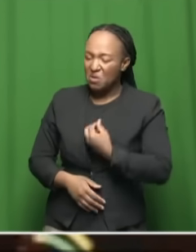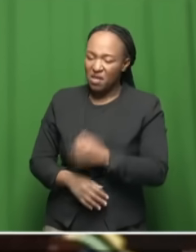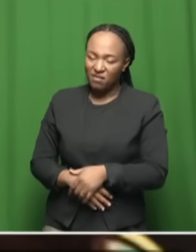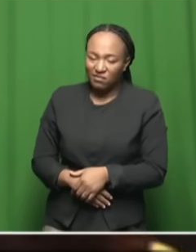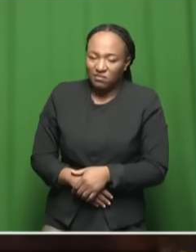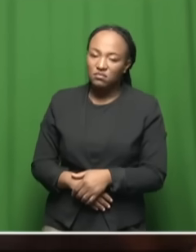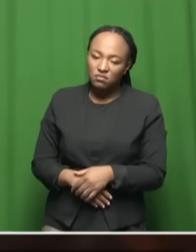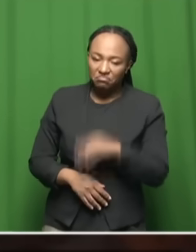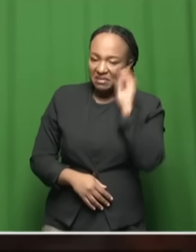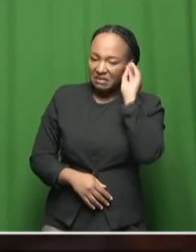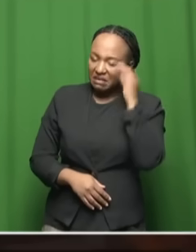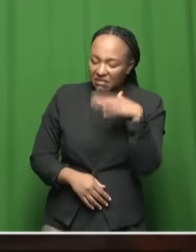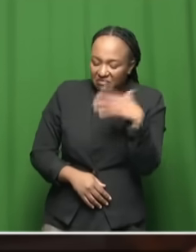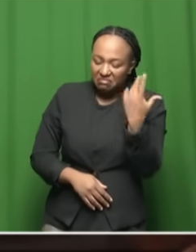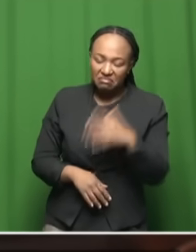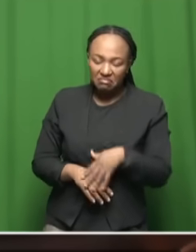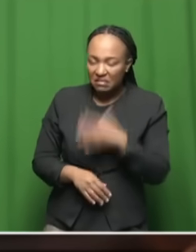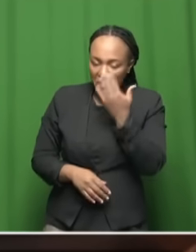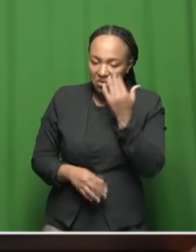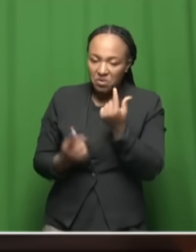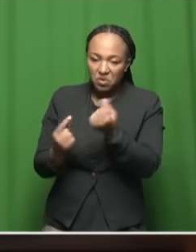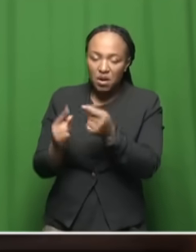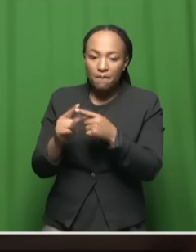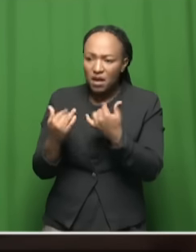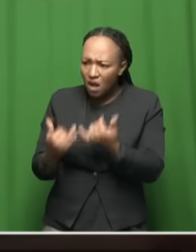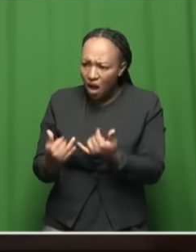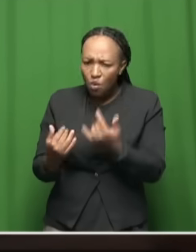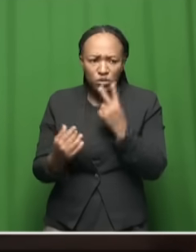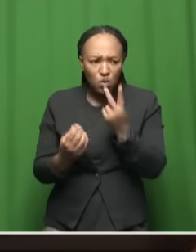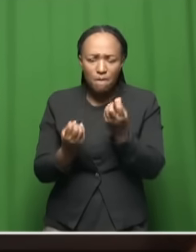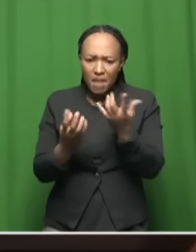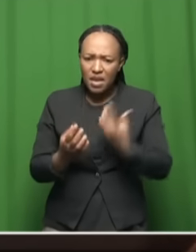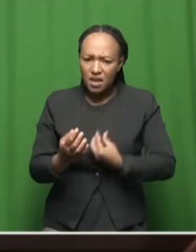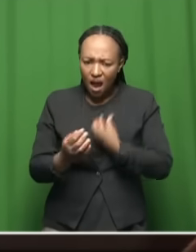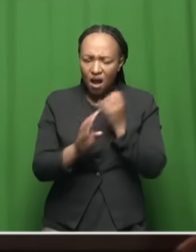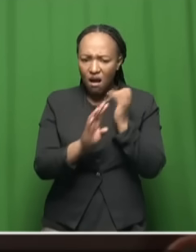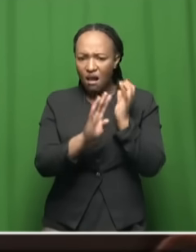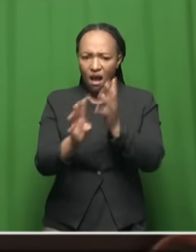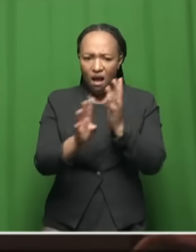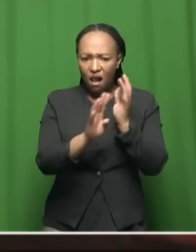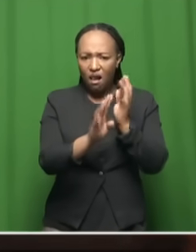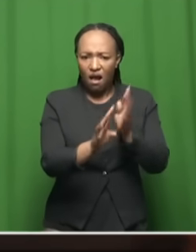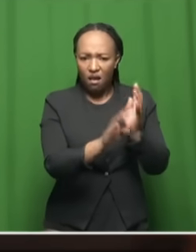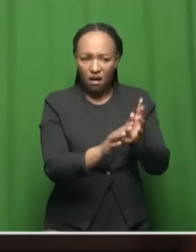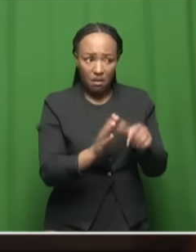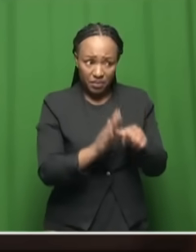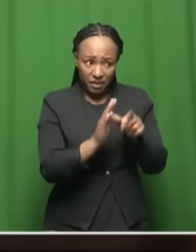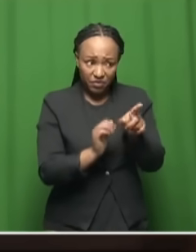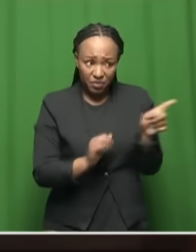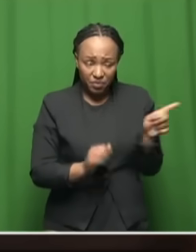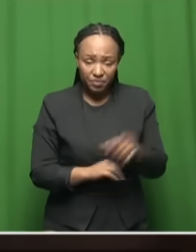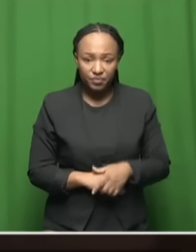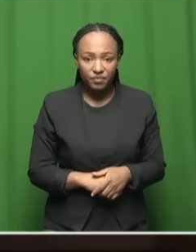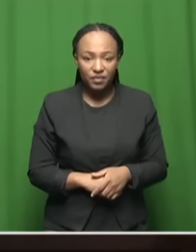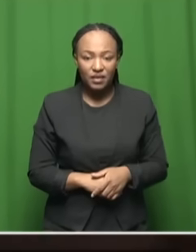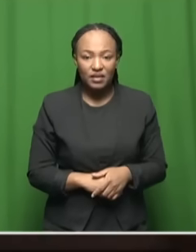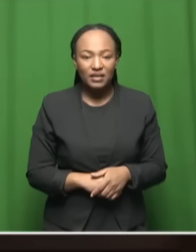what to do. But certainly where we've been, we've seen younger people turning up. Is that important to you as a younger generation? Okay, I